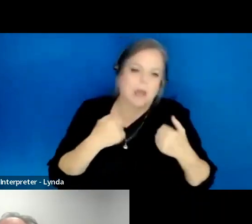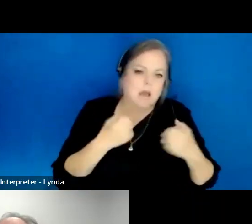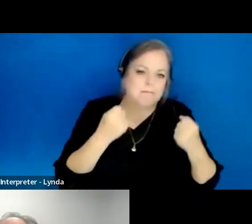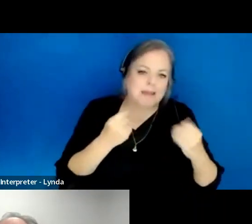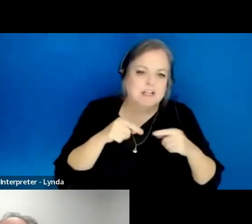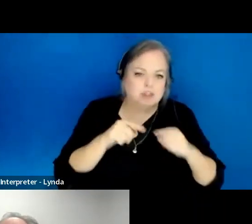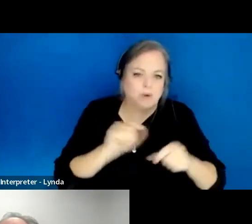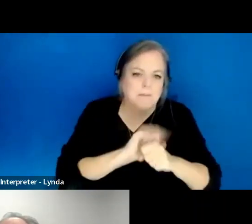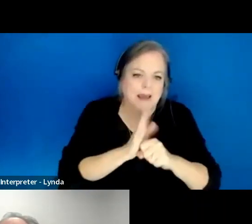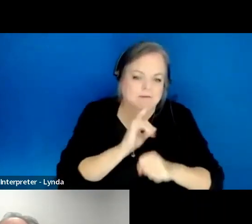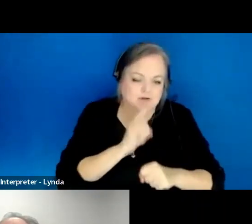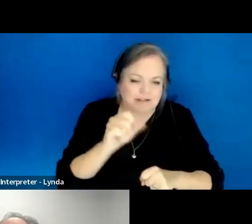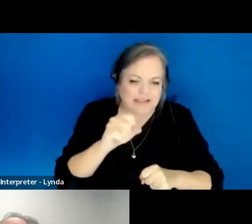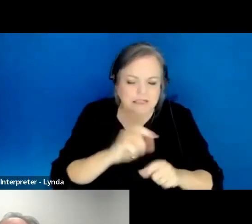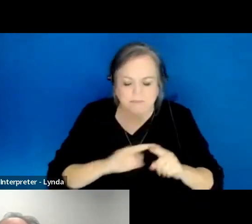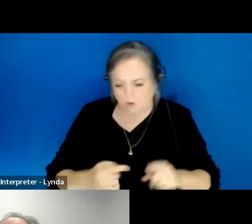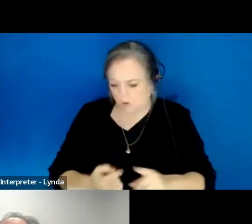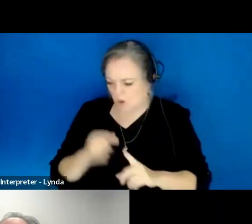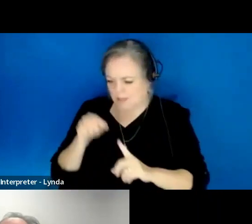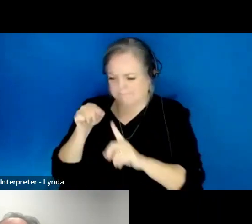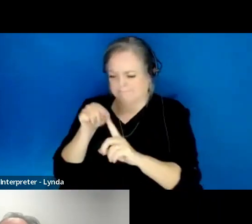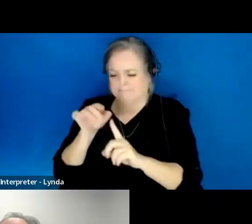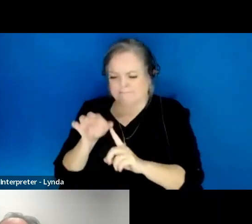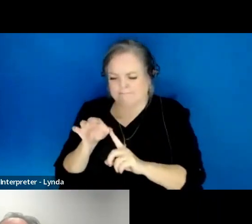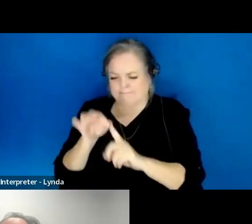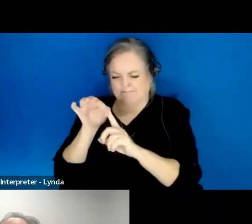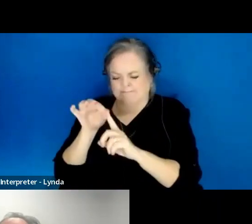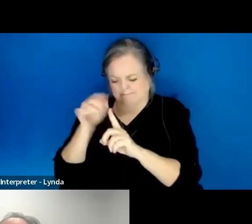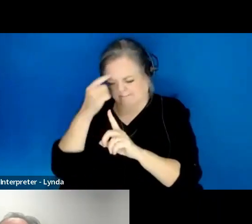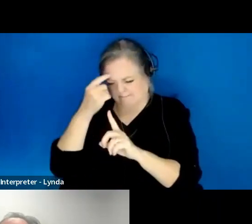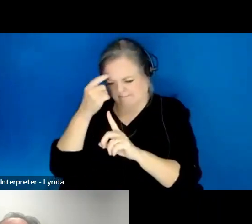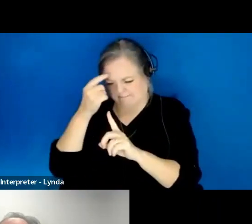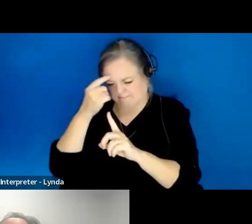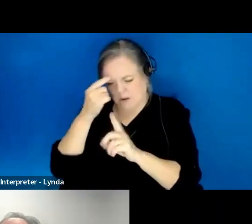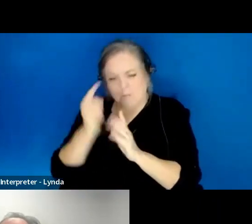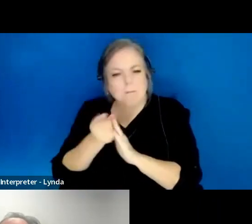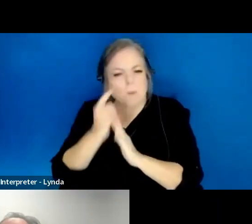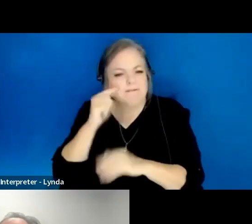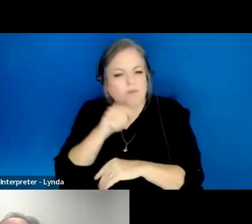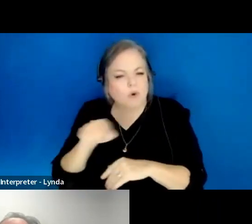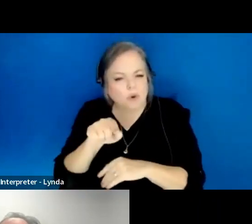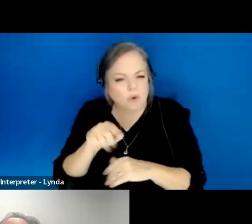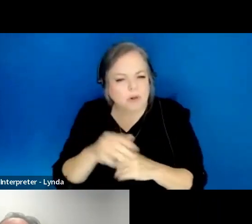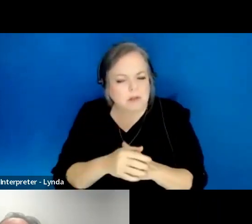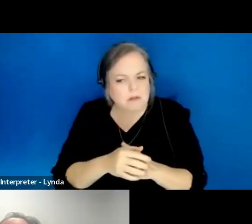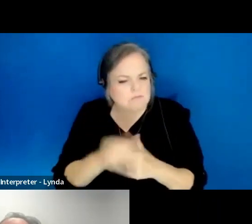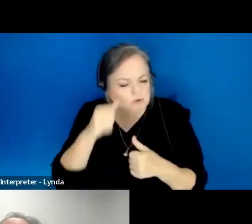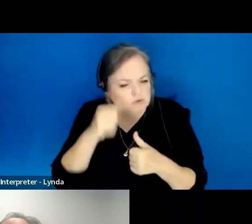but was there a significant or particularly memorable moment for you that you